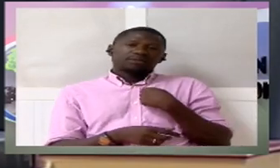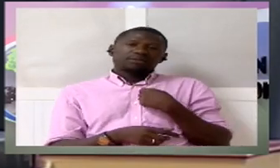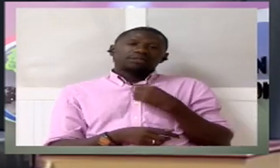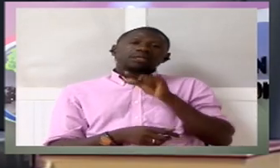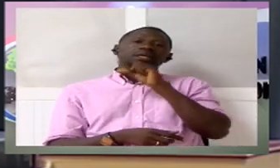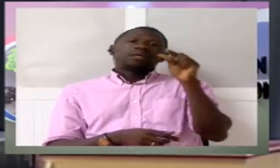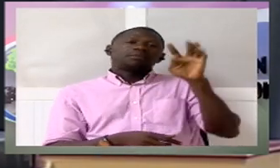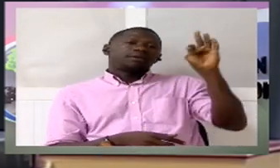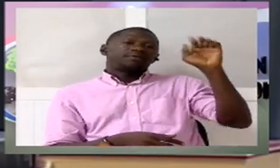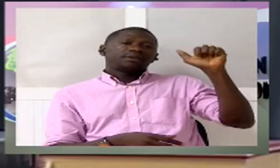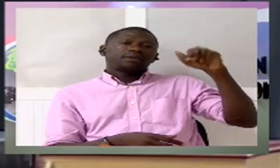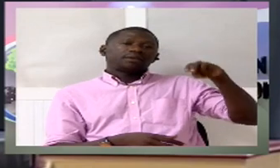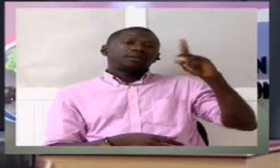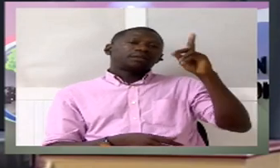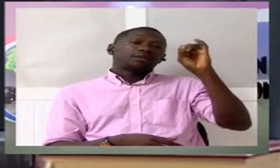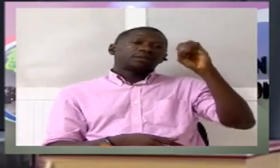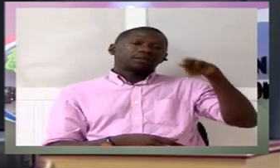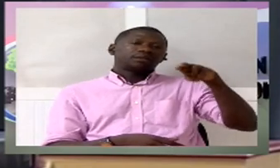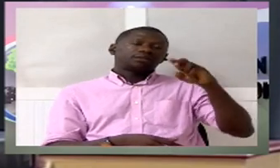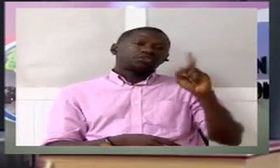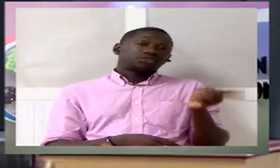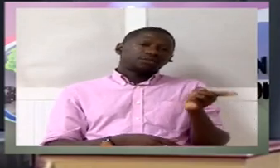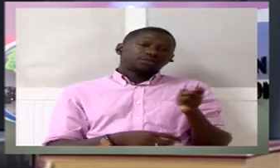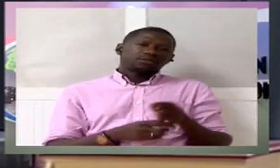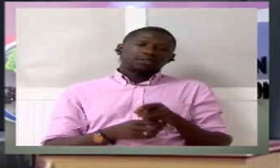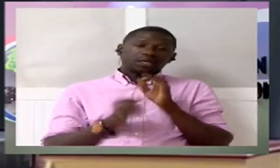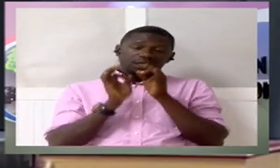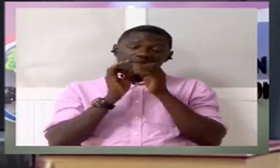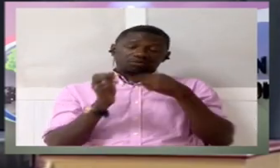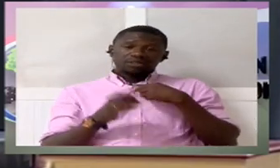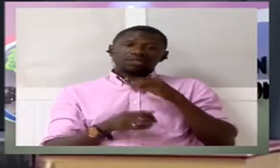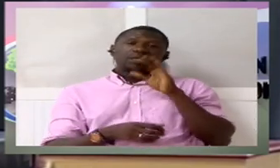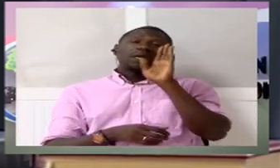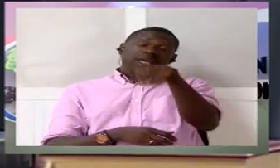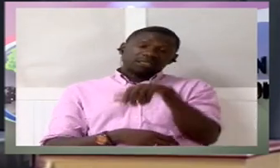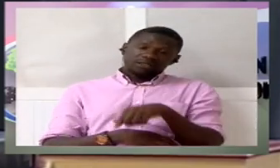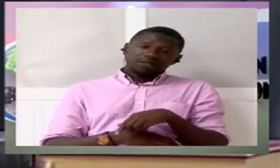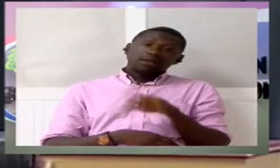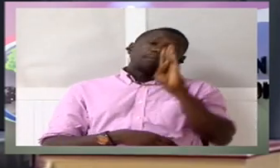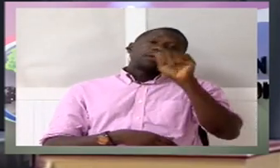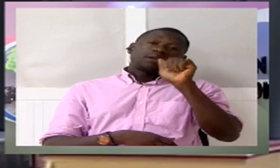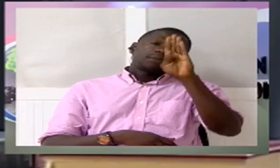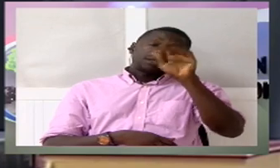one in Jara called Funding. And said to me, Tida,